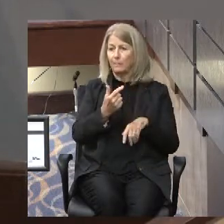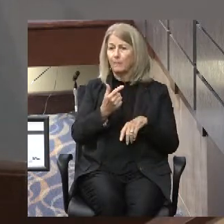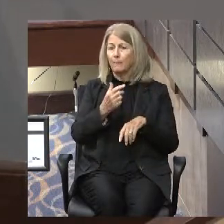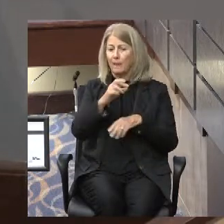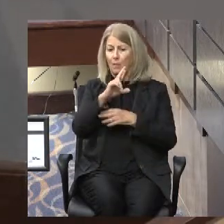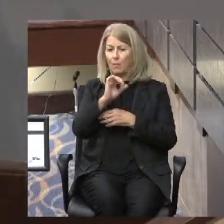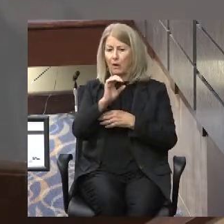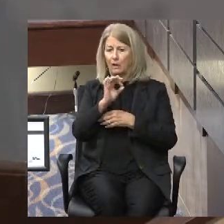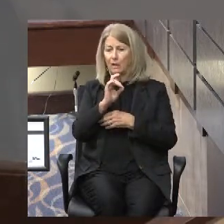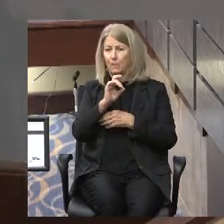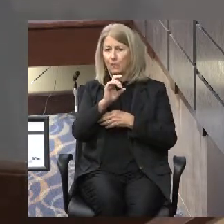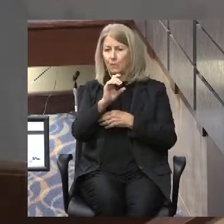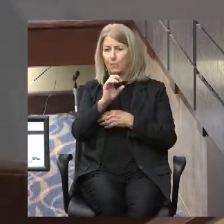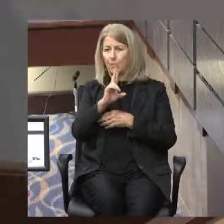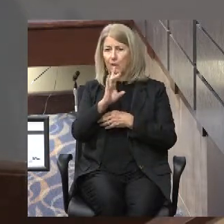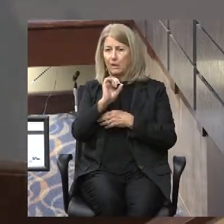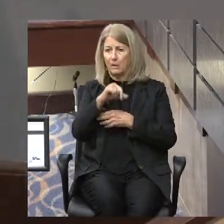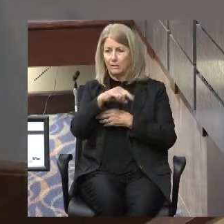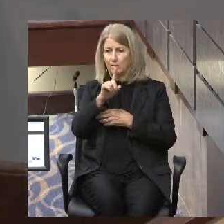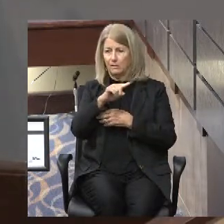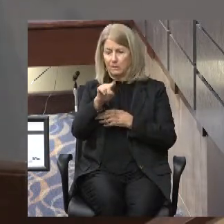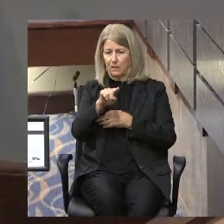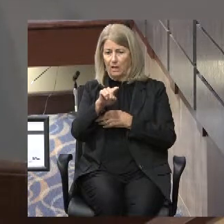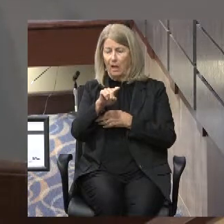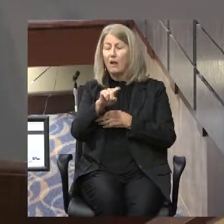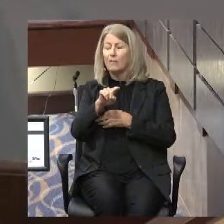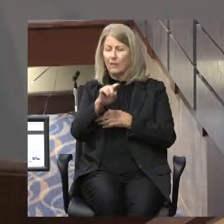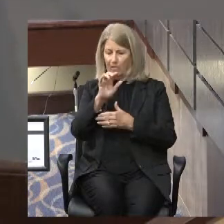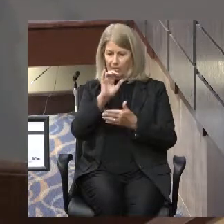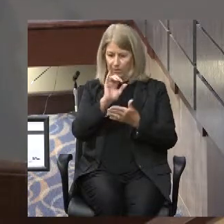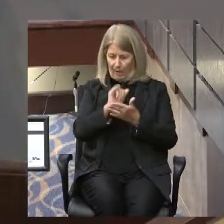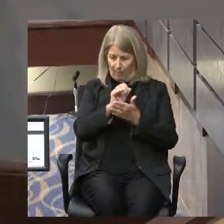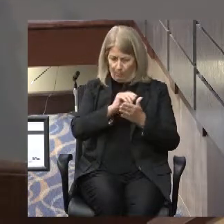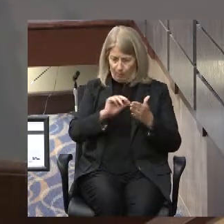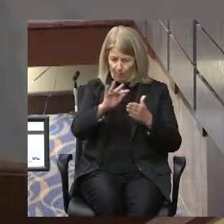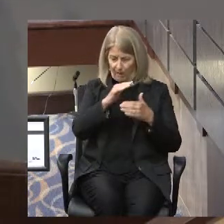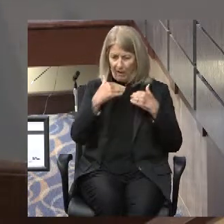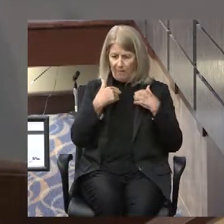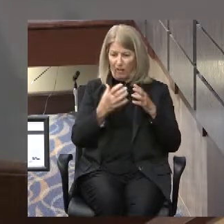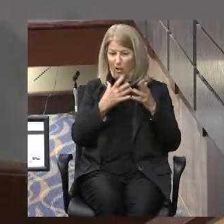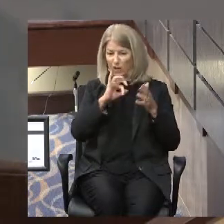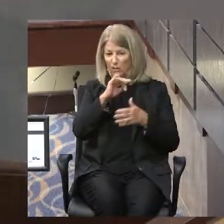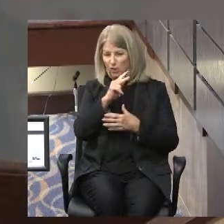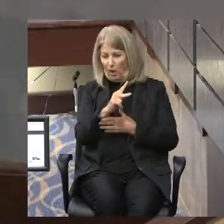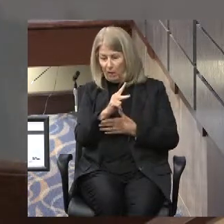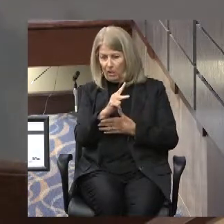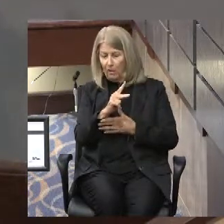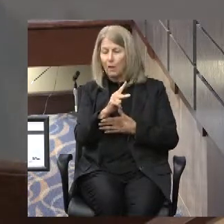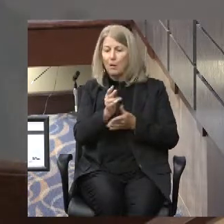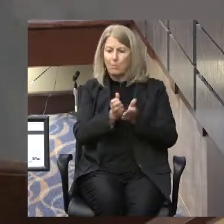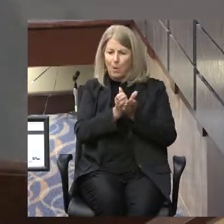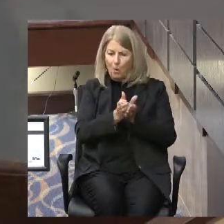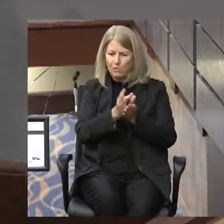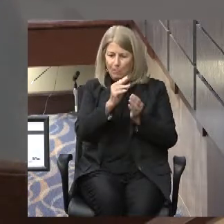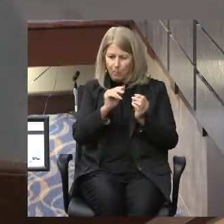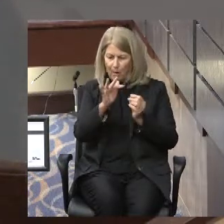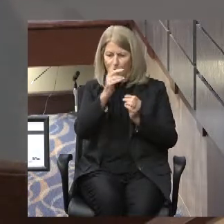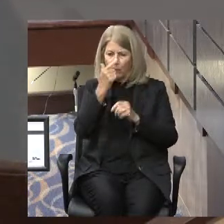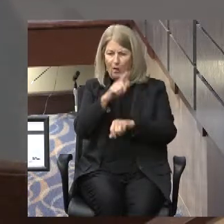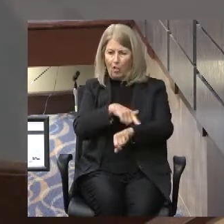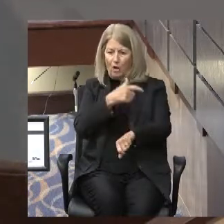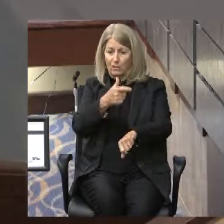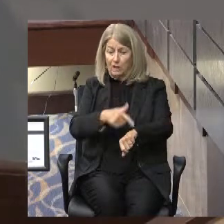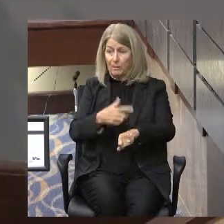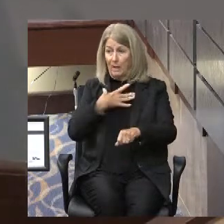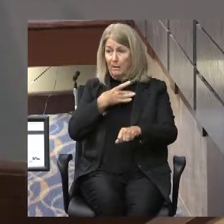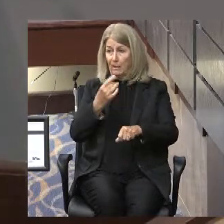junk, vehicles and boats and stuff for quite some period of time. But I would like to just say, if you guys do move forward